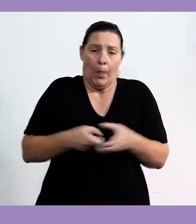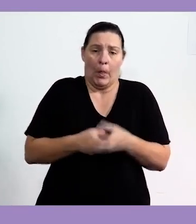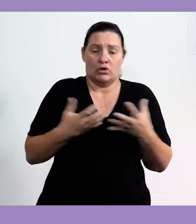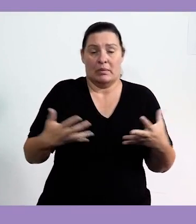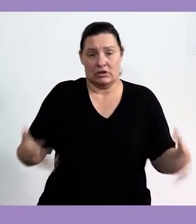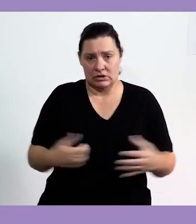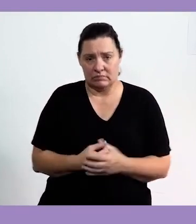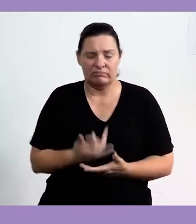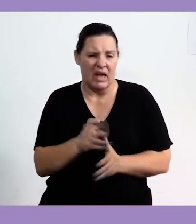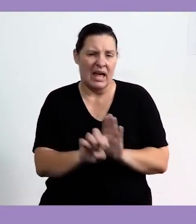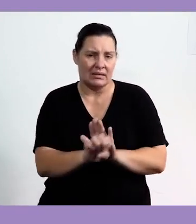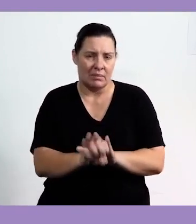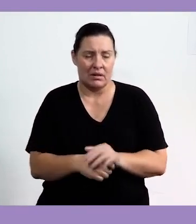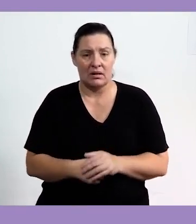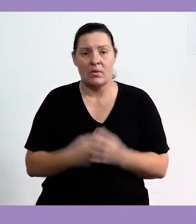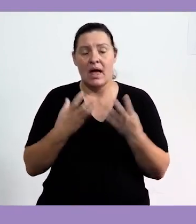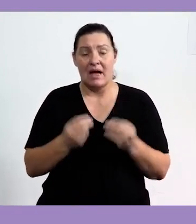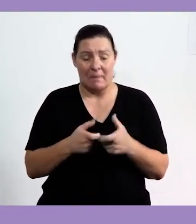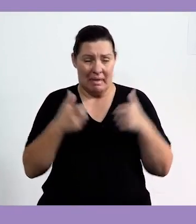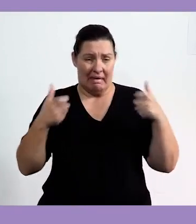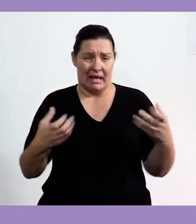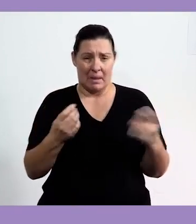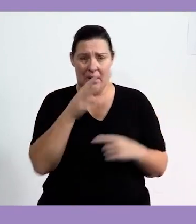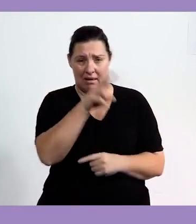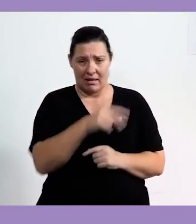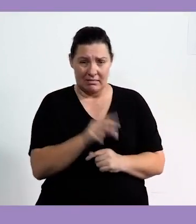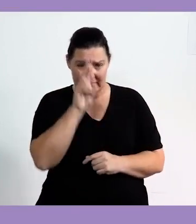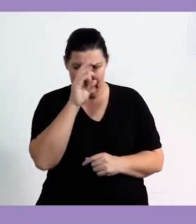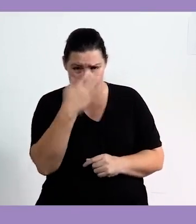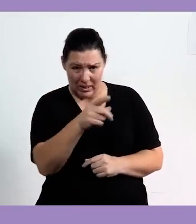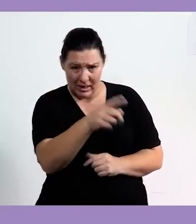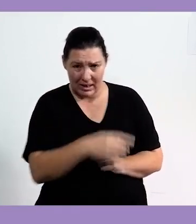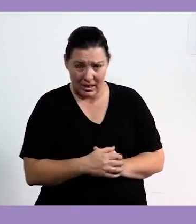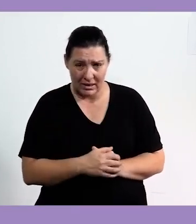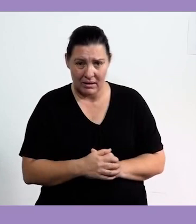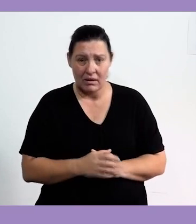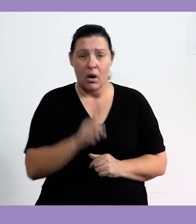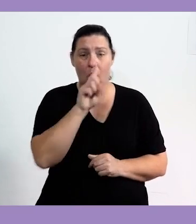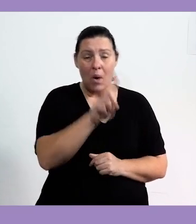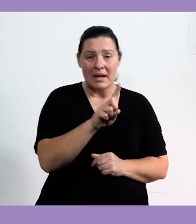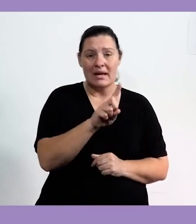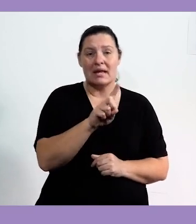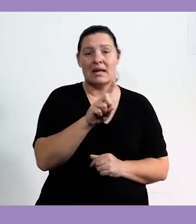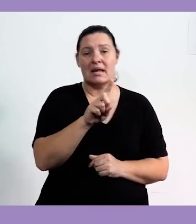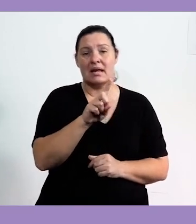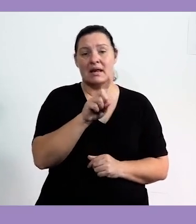too small. For example, we have that big number there. Do you know what that number is? It